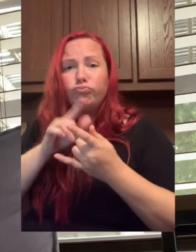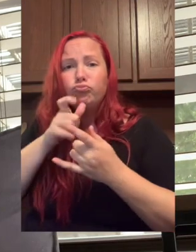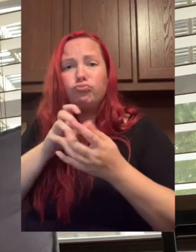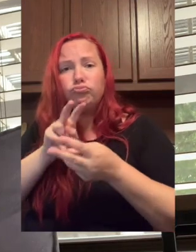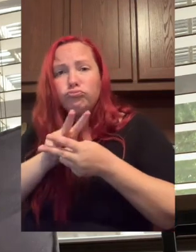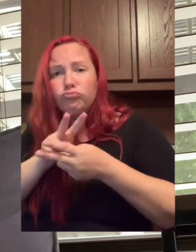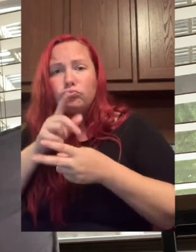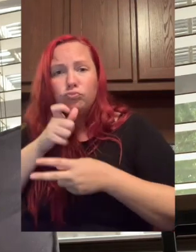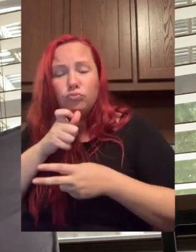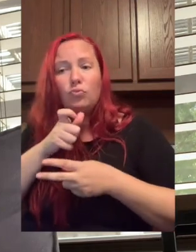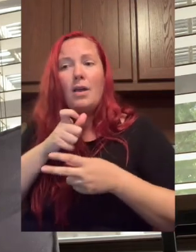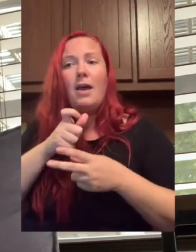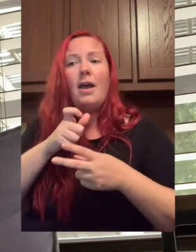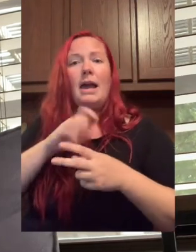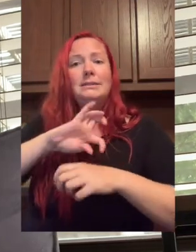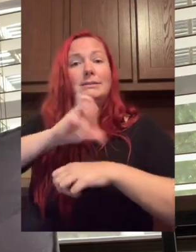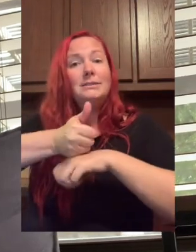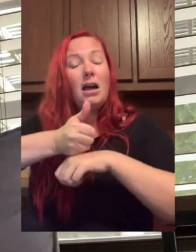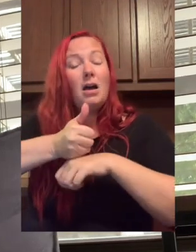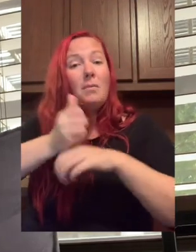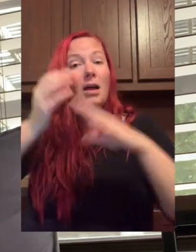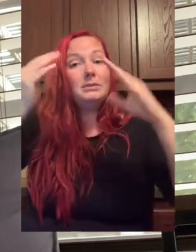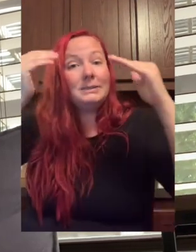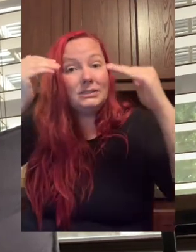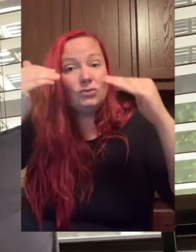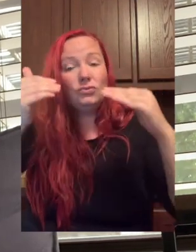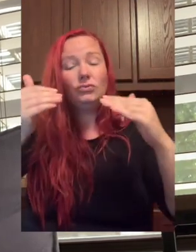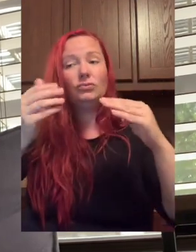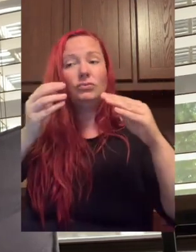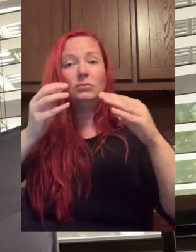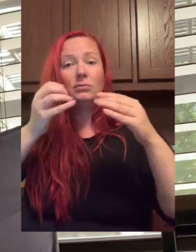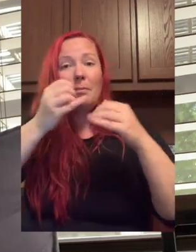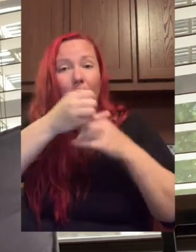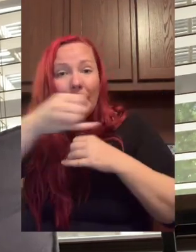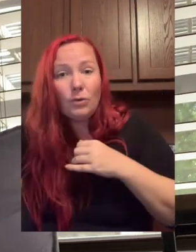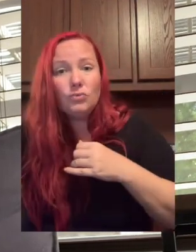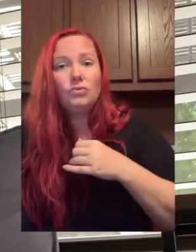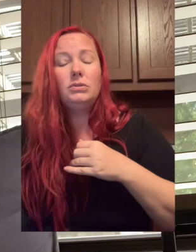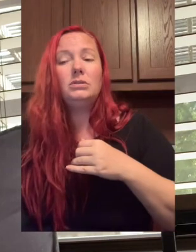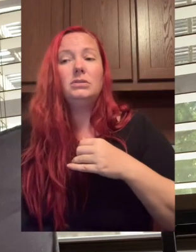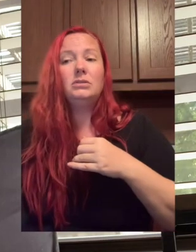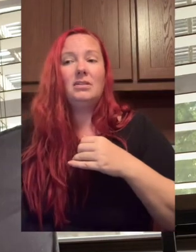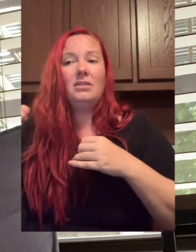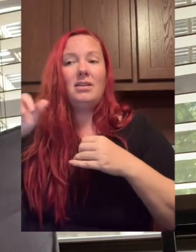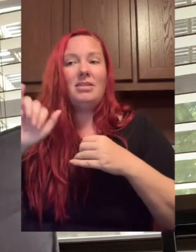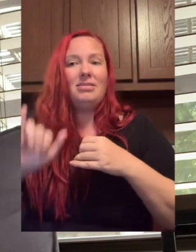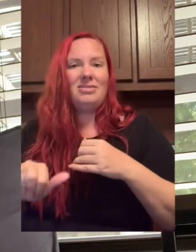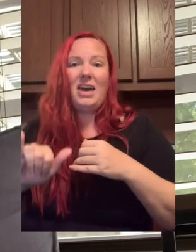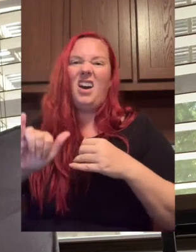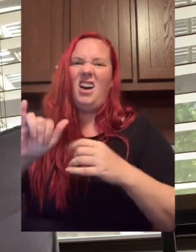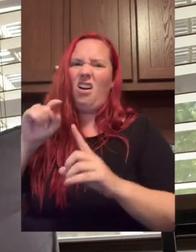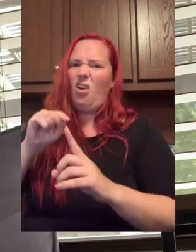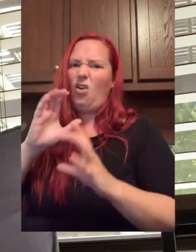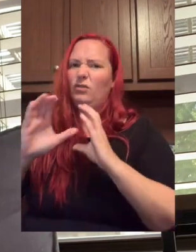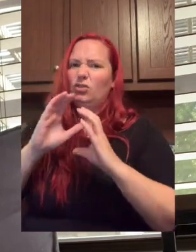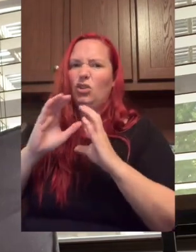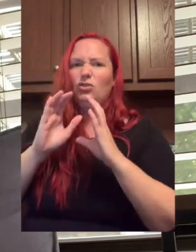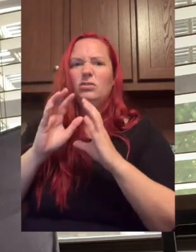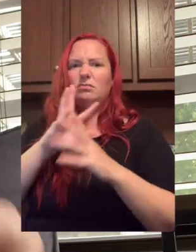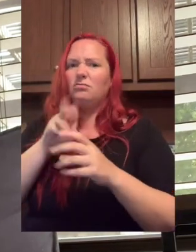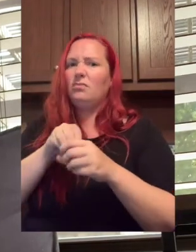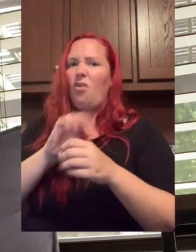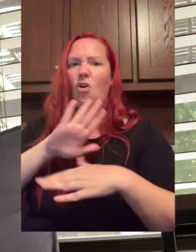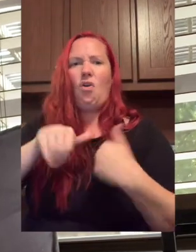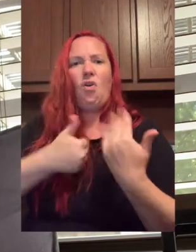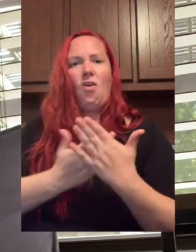we should think of them as non-consensual. A huge part of consent is knowing the situation you're in and who you're sleeping with